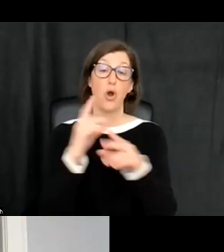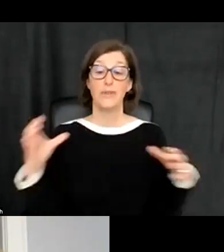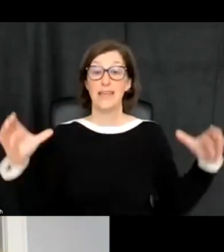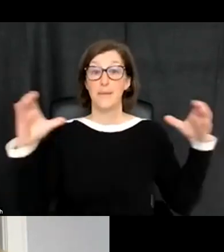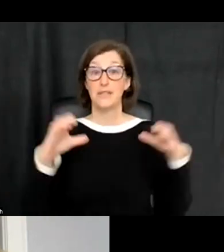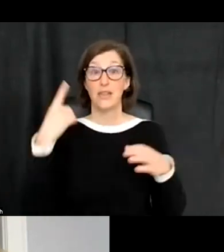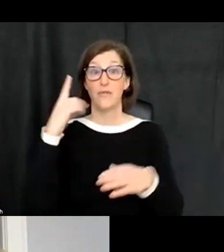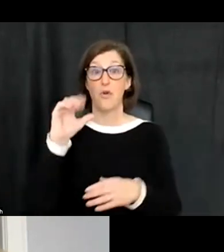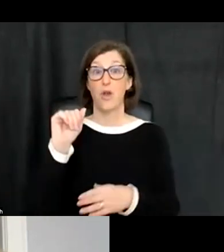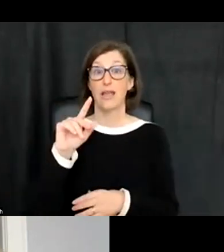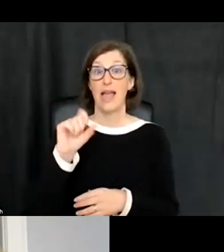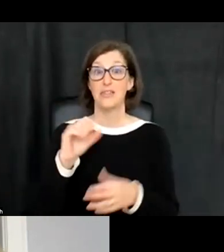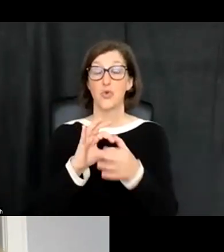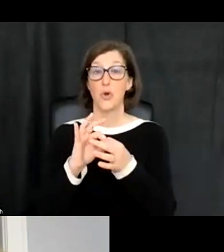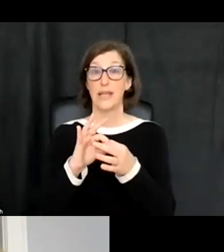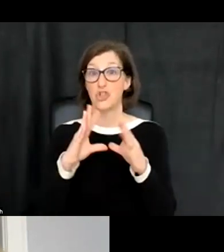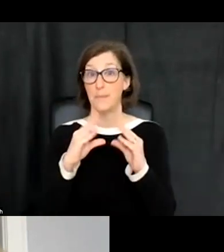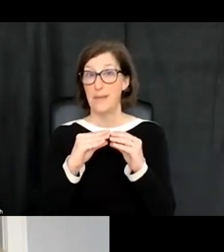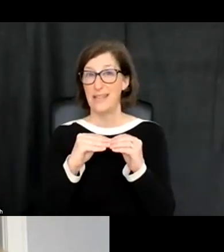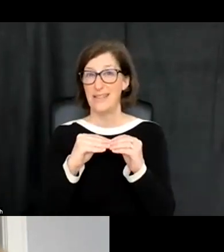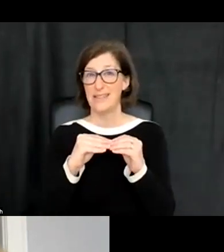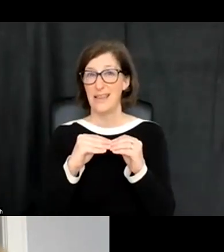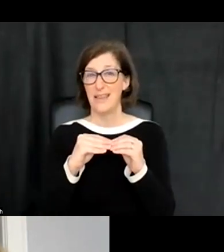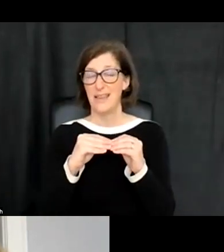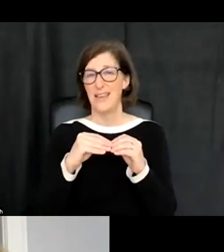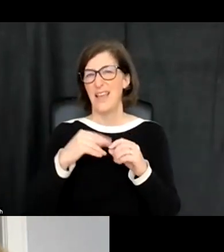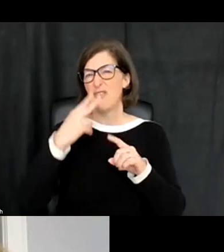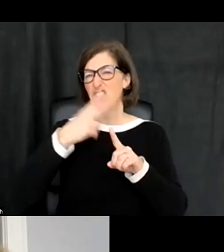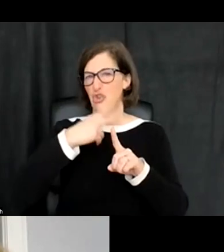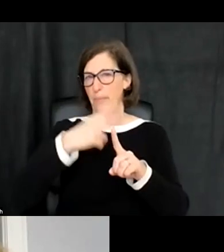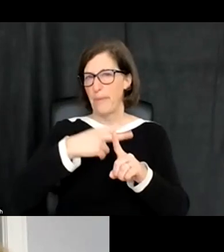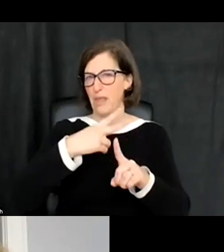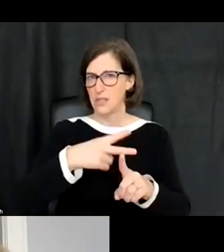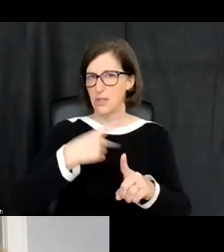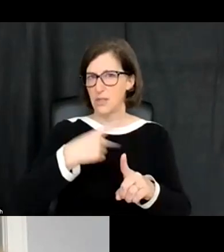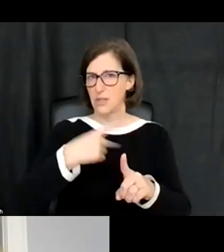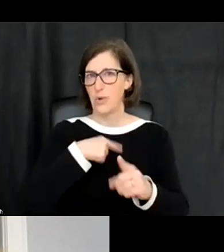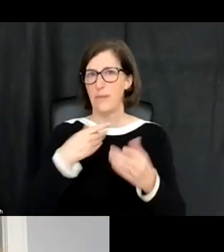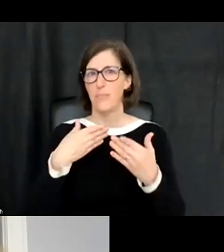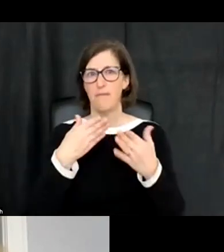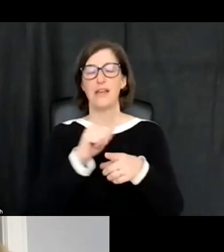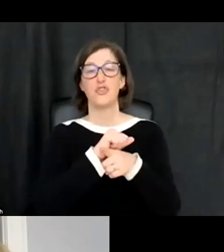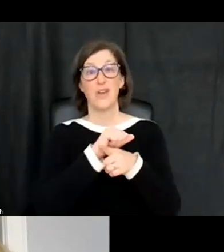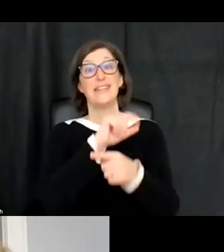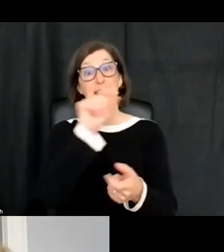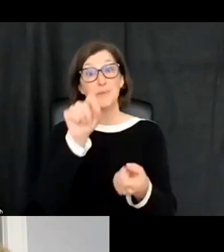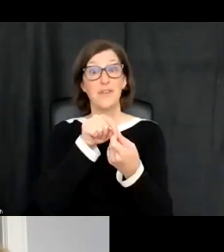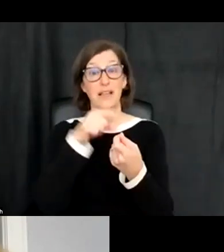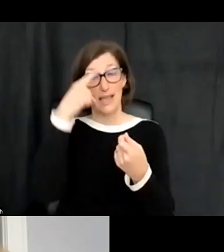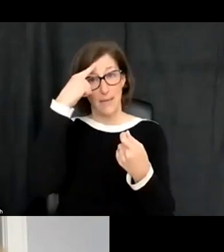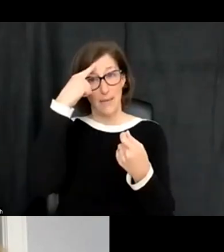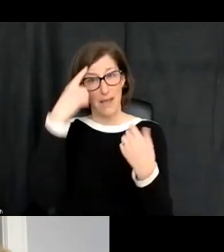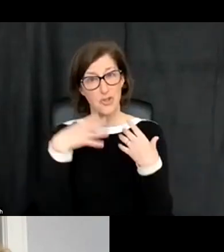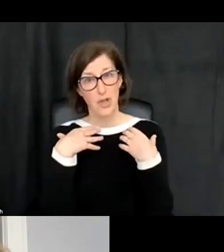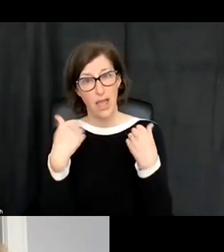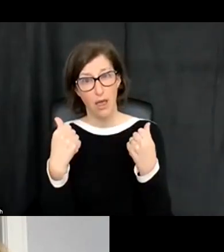their CATS coordination meetings every other month. We provide training specifically on mental health,